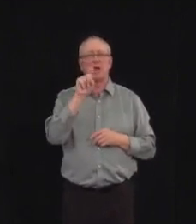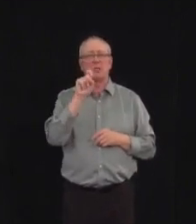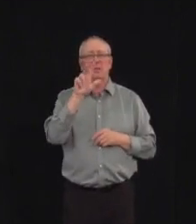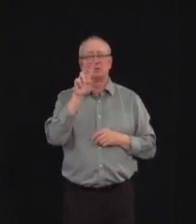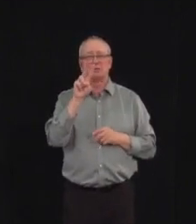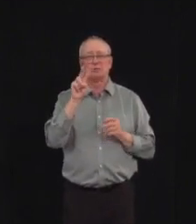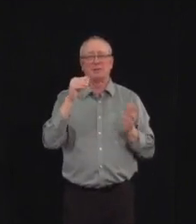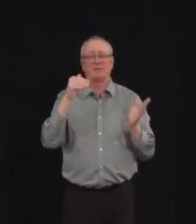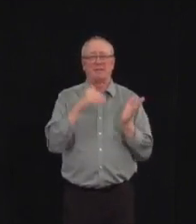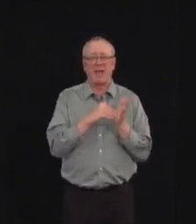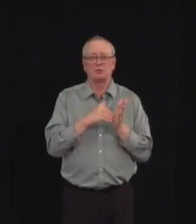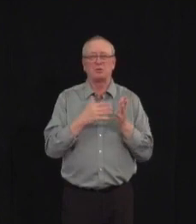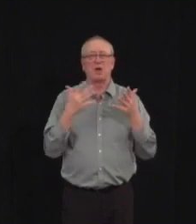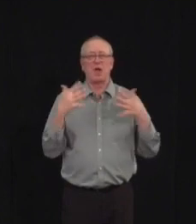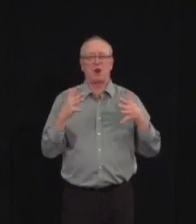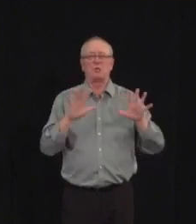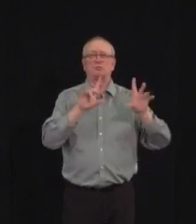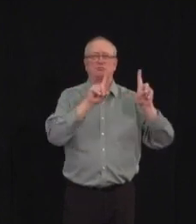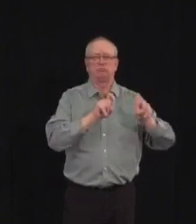COVID-19, averaging